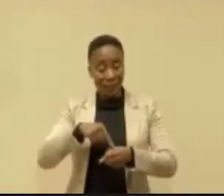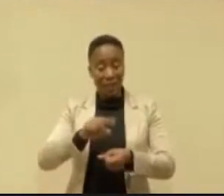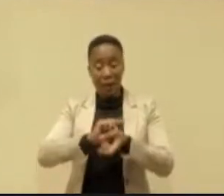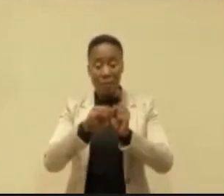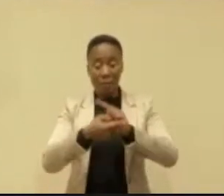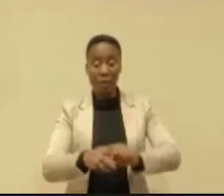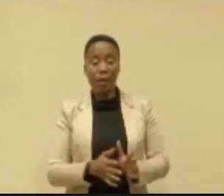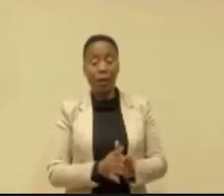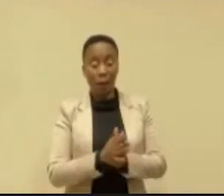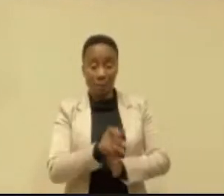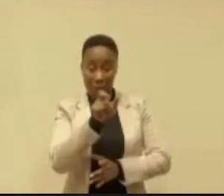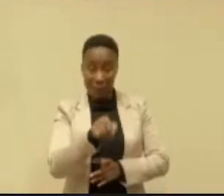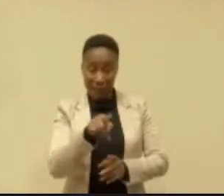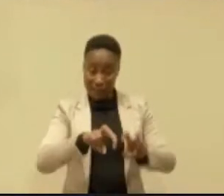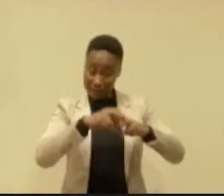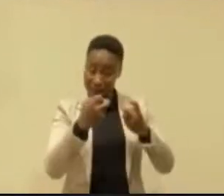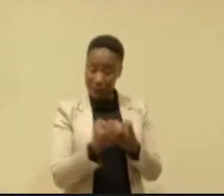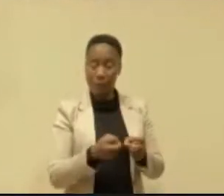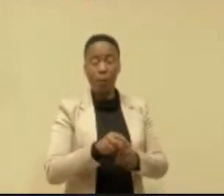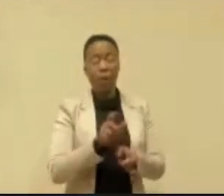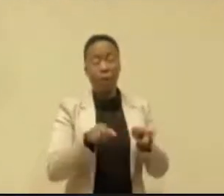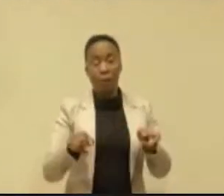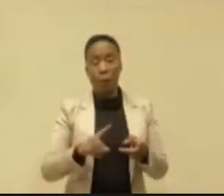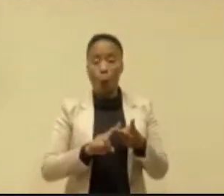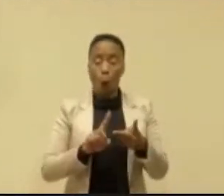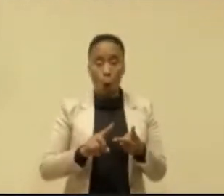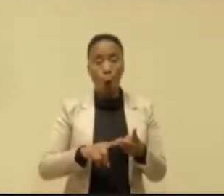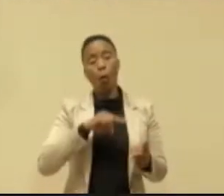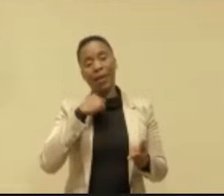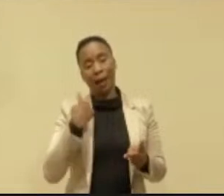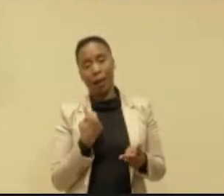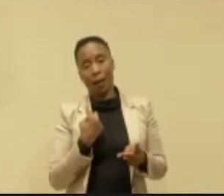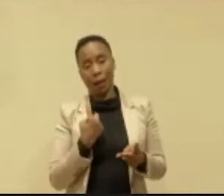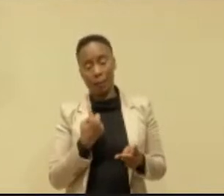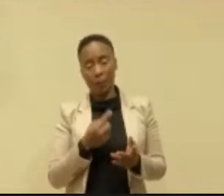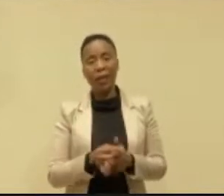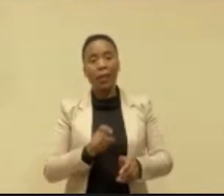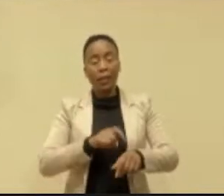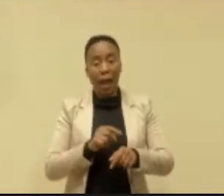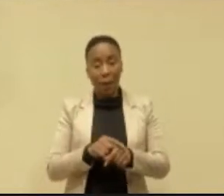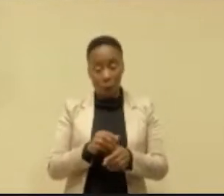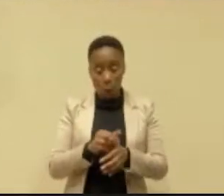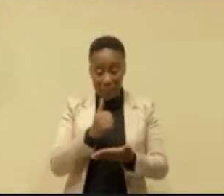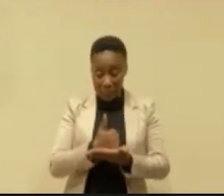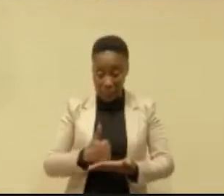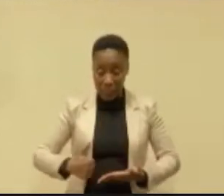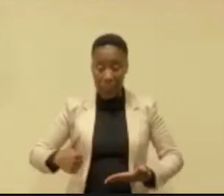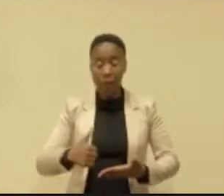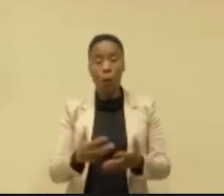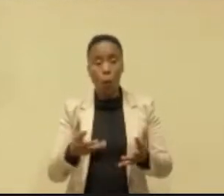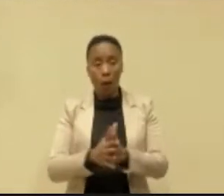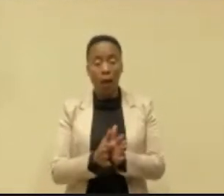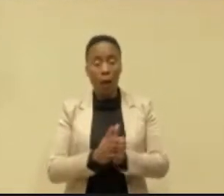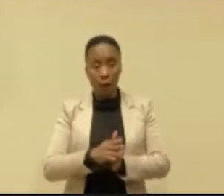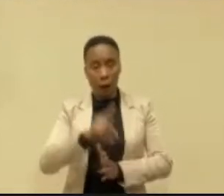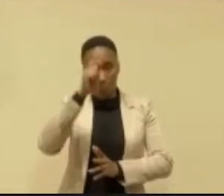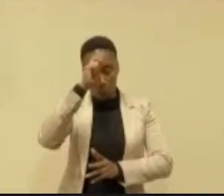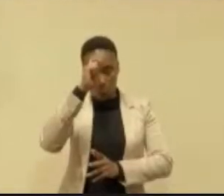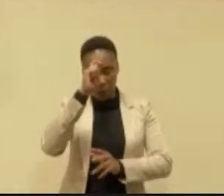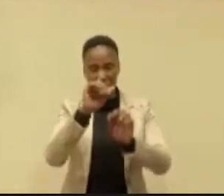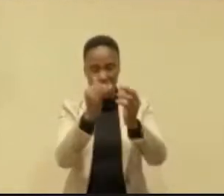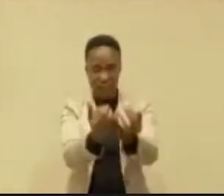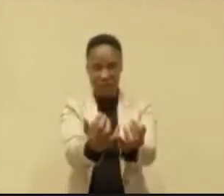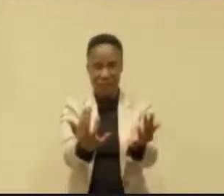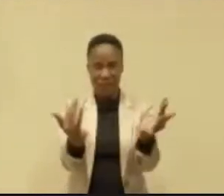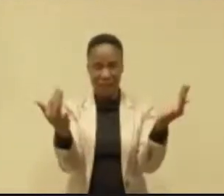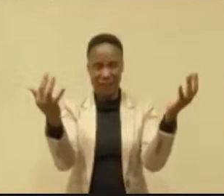perpetrators so you know when we sit in a voice assemblies it becomes very